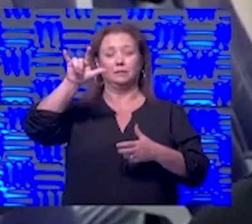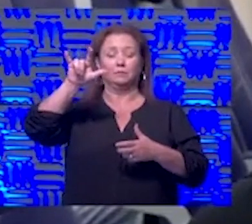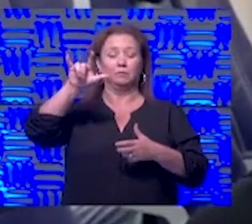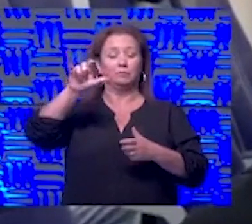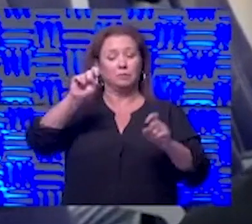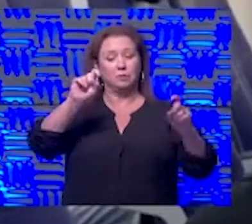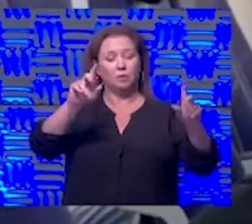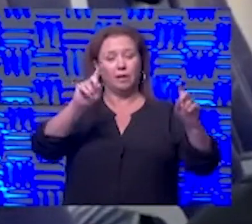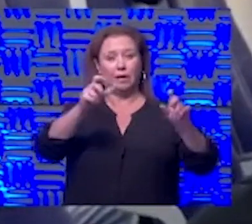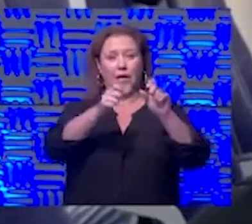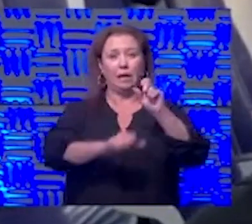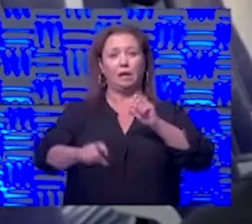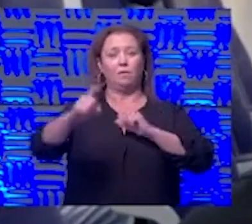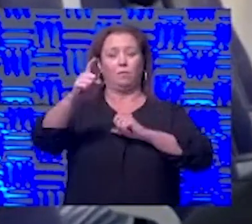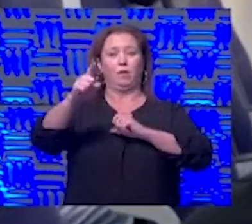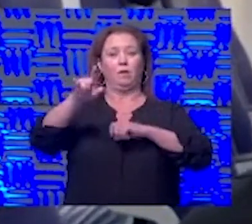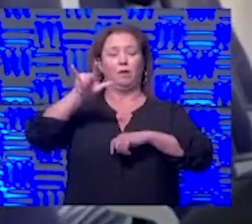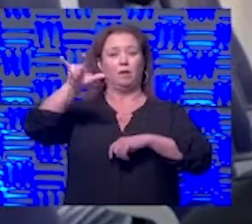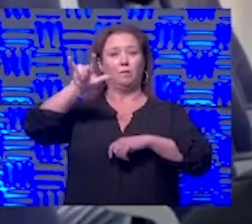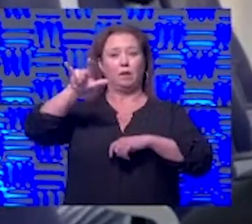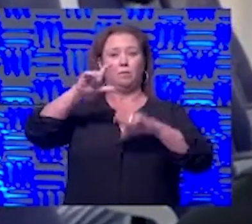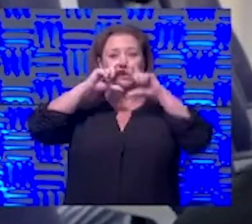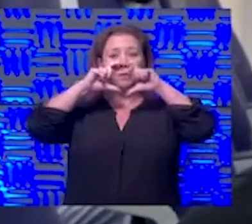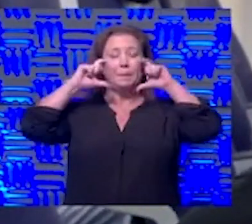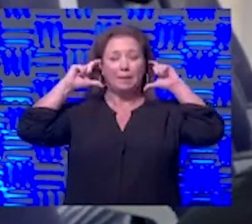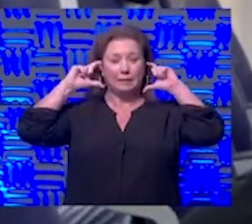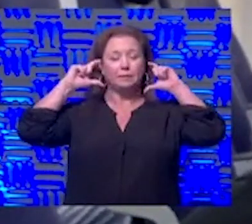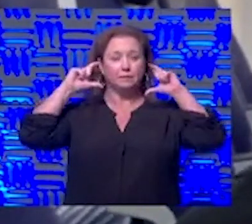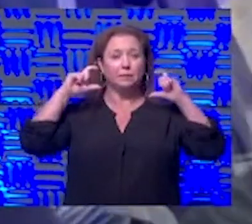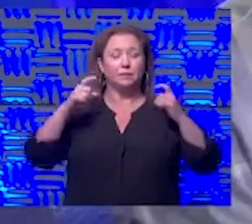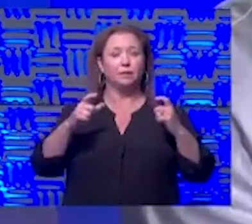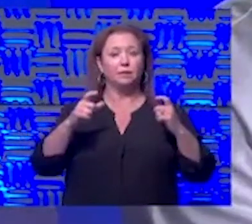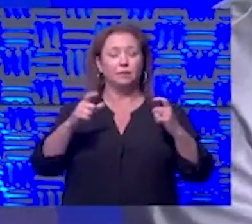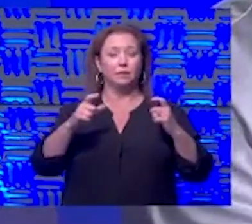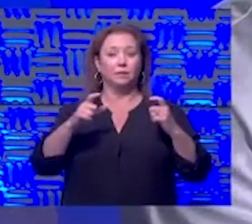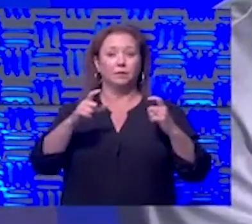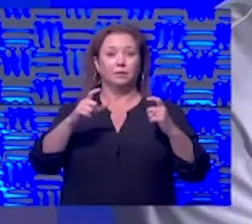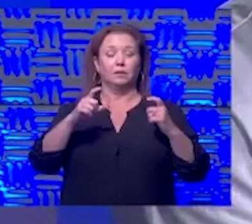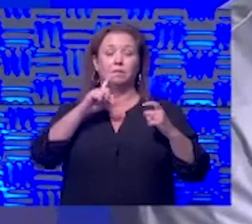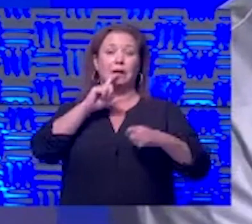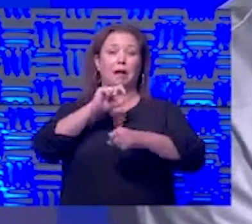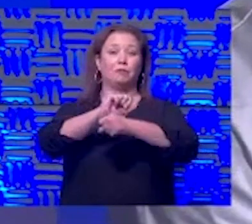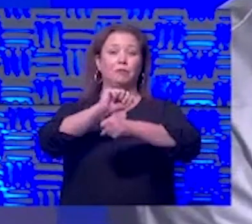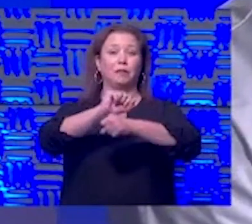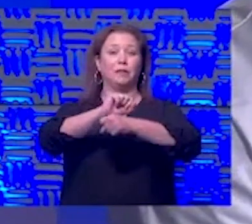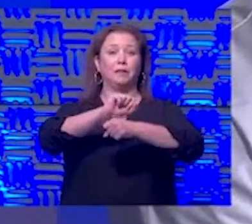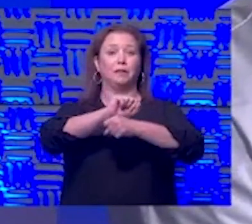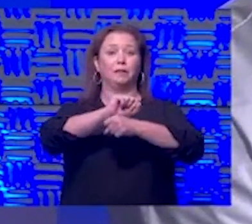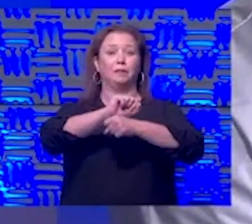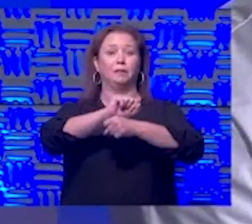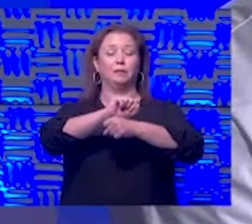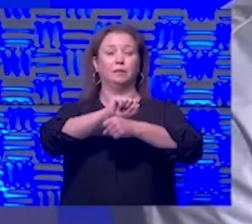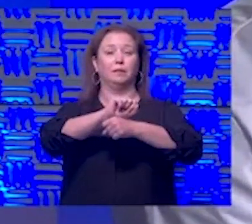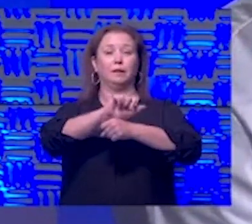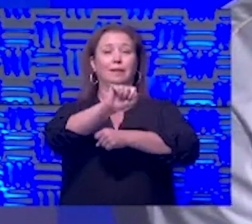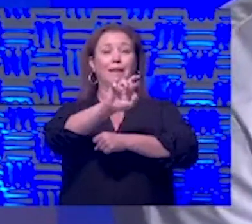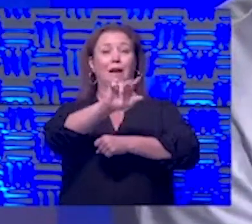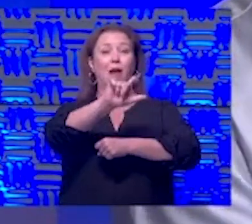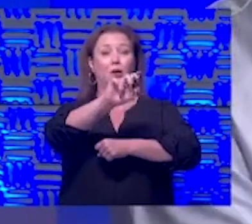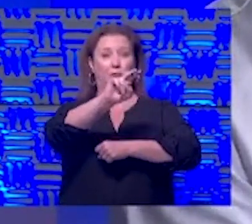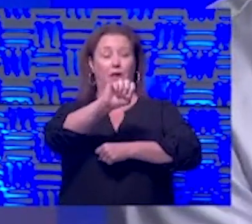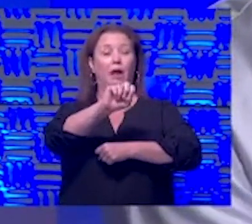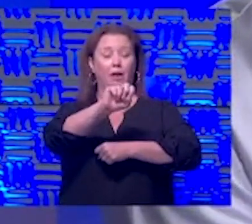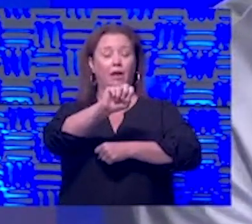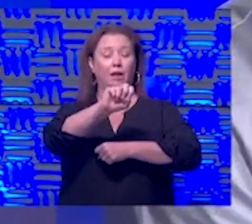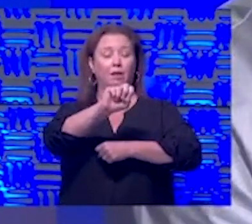was okay. Everybody on the airplane was wearing masks. In fact, actually the airline that I